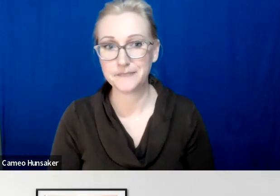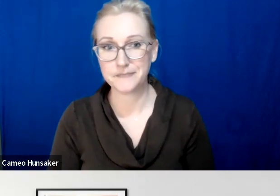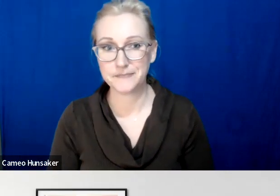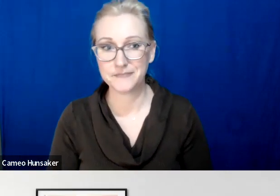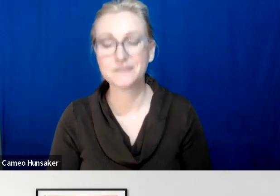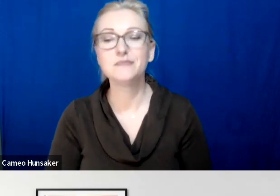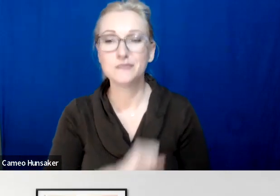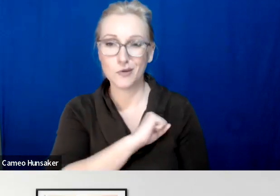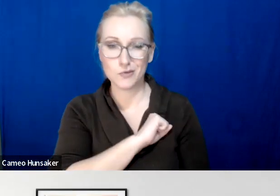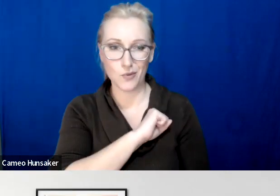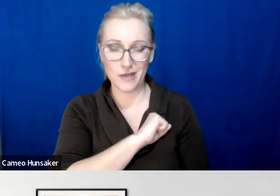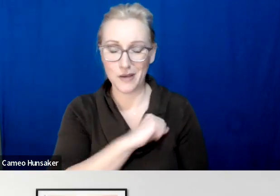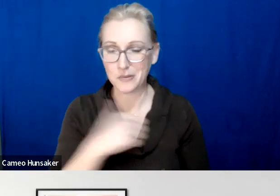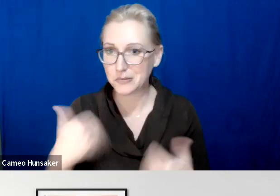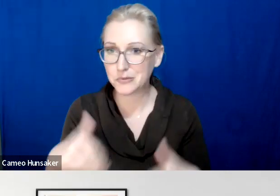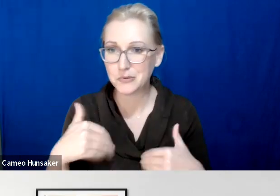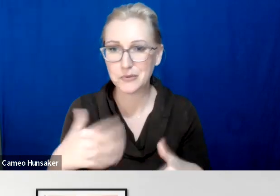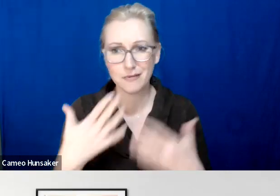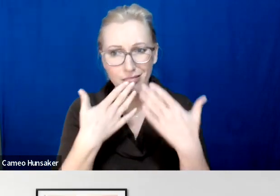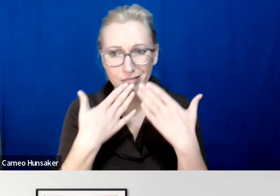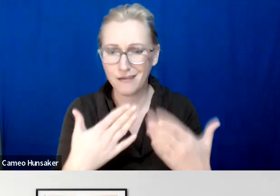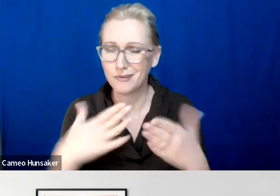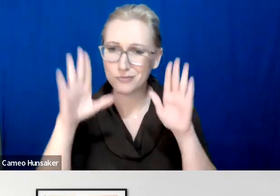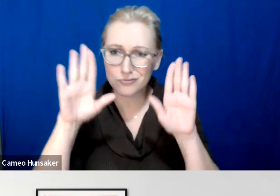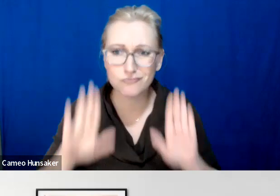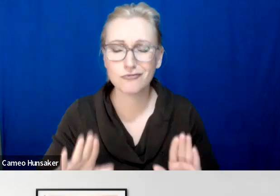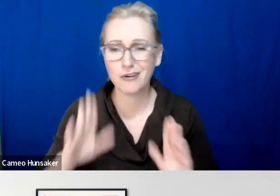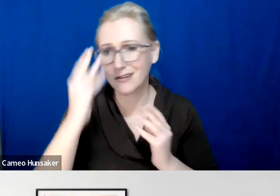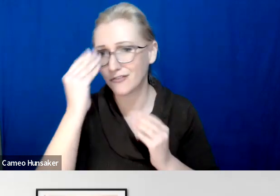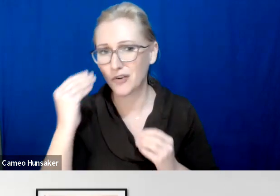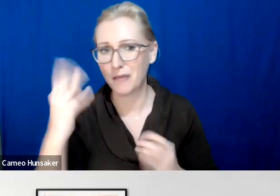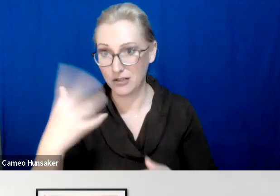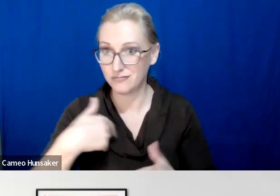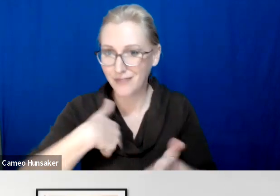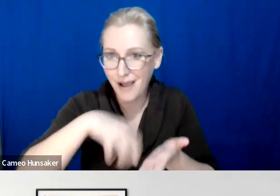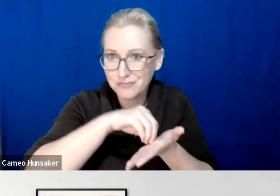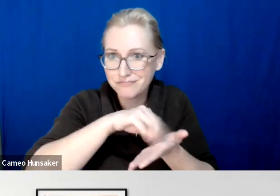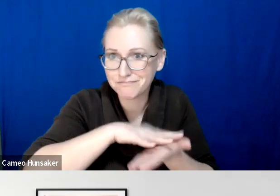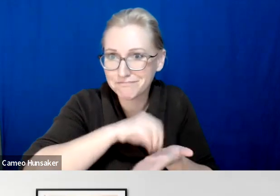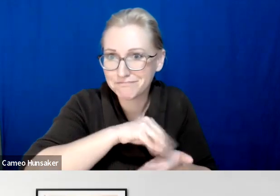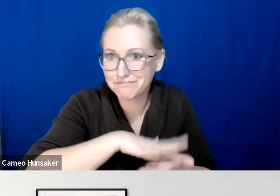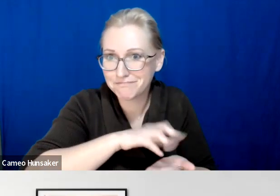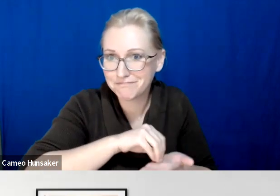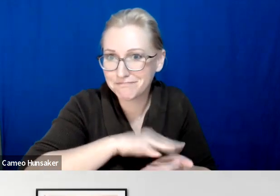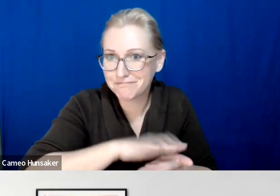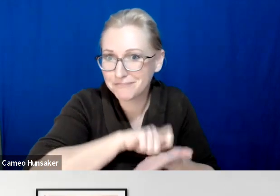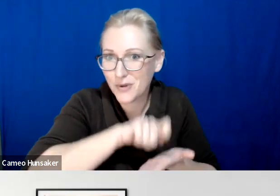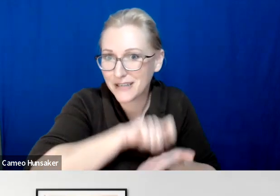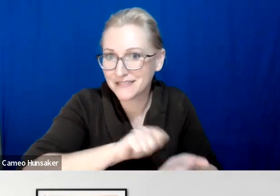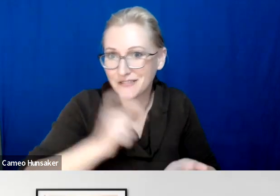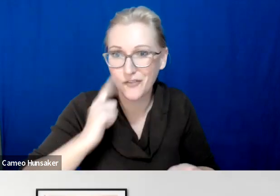Thank you for that. Such great information, things that I'm writing down as well. That